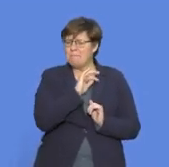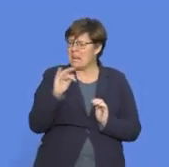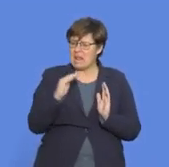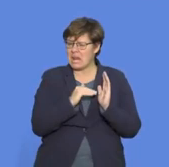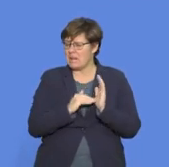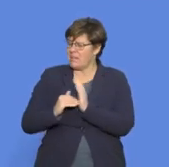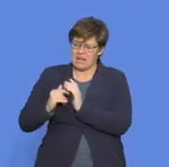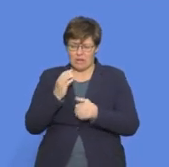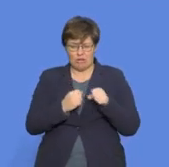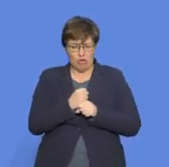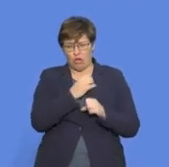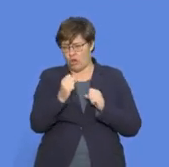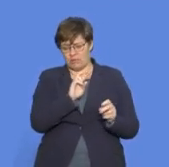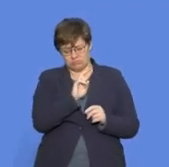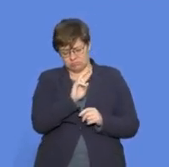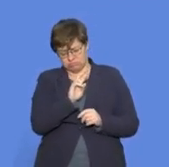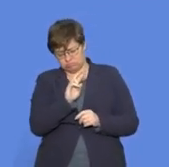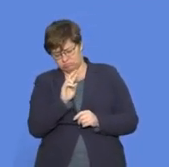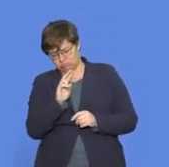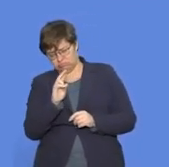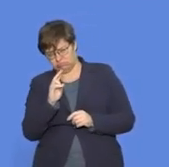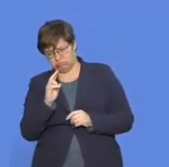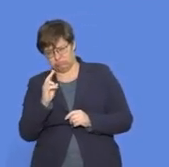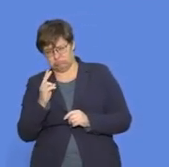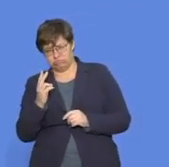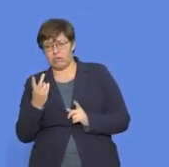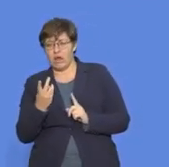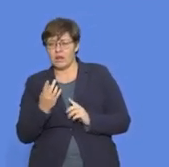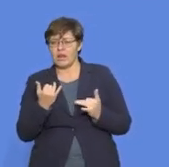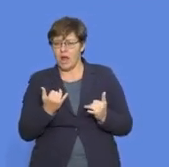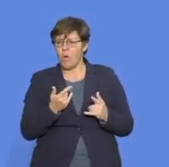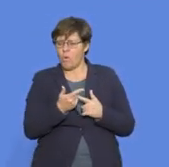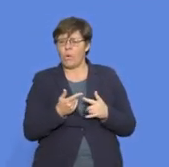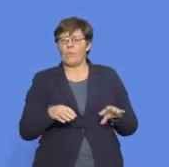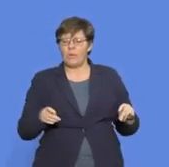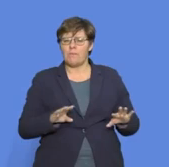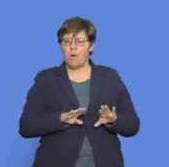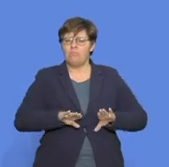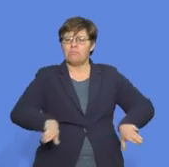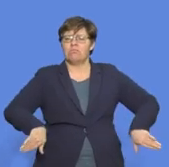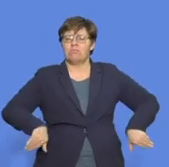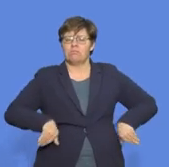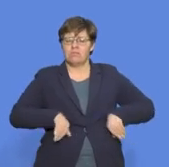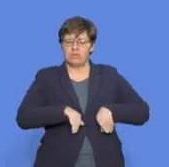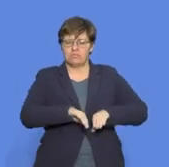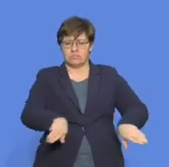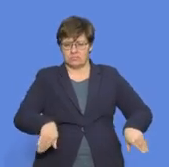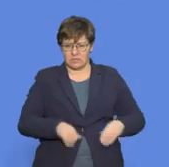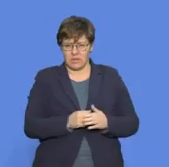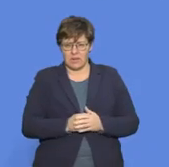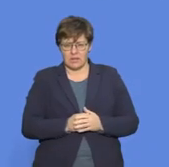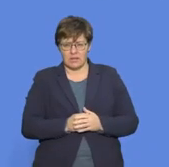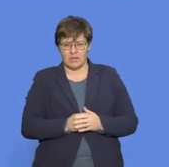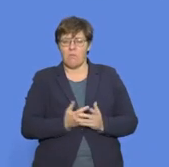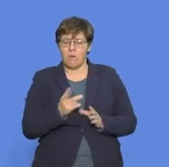body, you can even see the tail is adapting, it's changing, and the limbs start looking more like paddles, okay, which makes